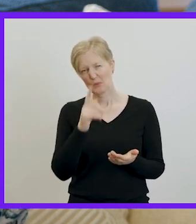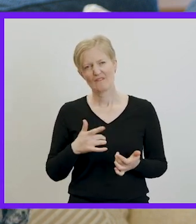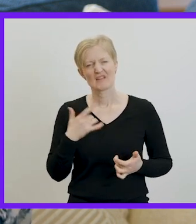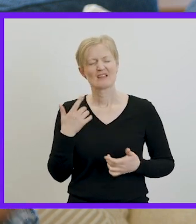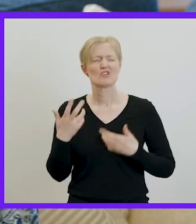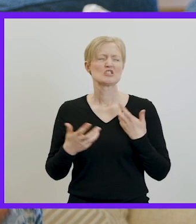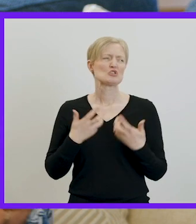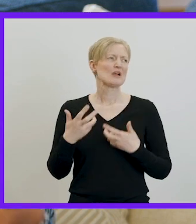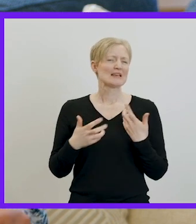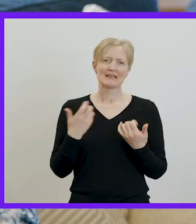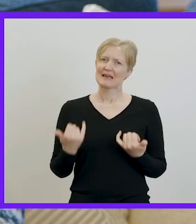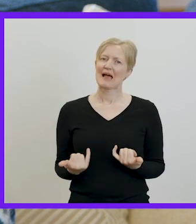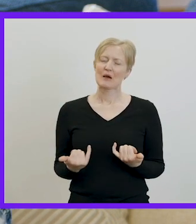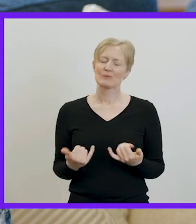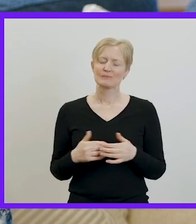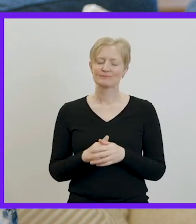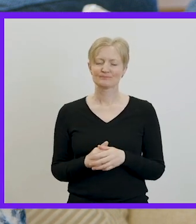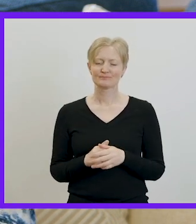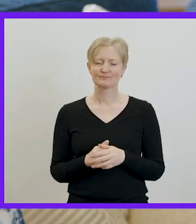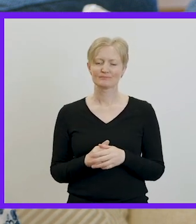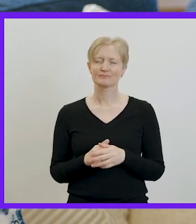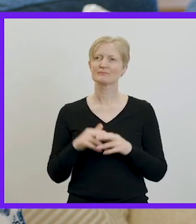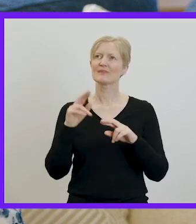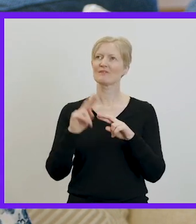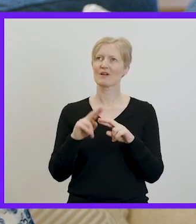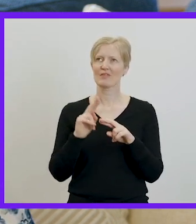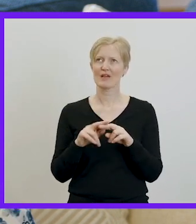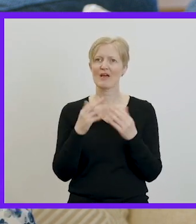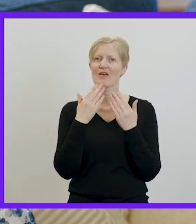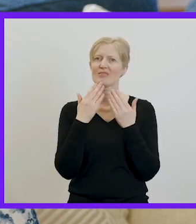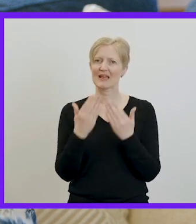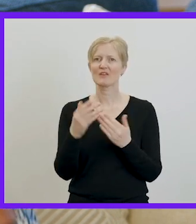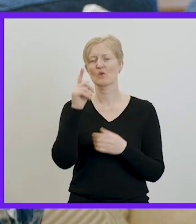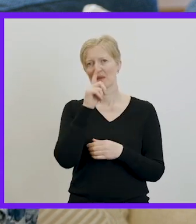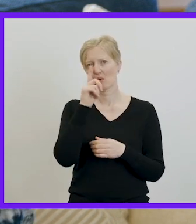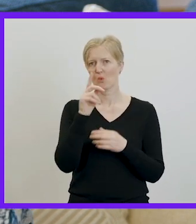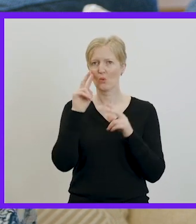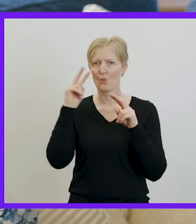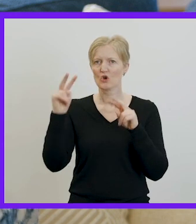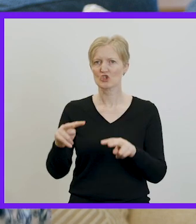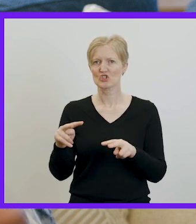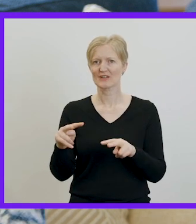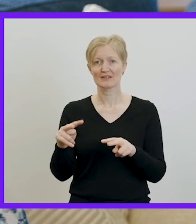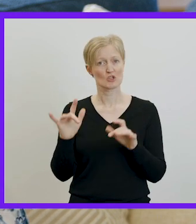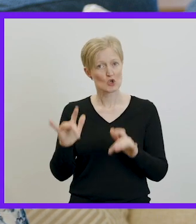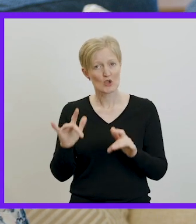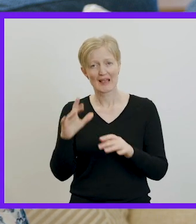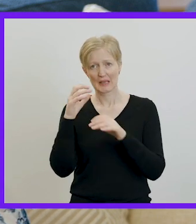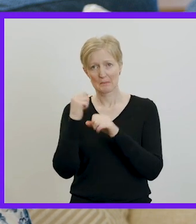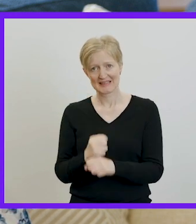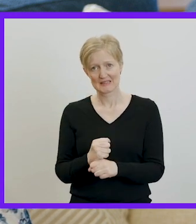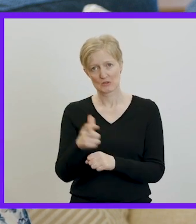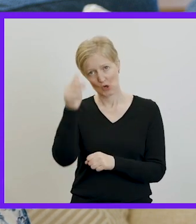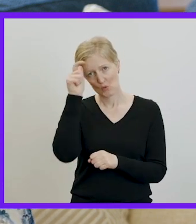are frustrated in their faith at this time as well. Father, I thank you for those who are watching who have not made a commitment